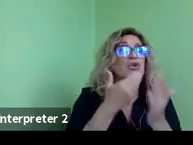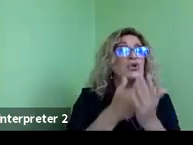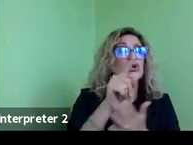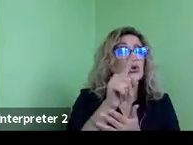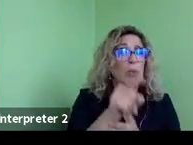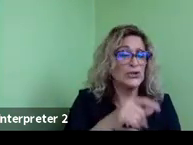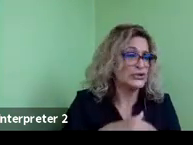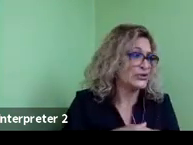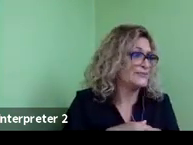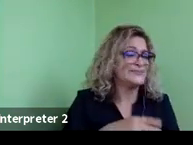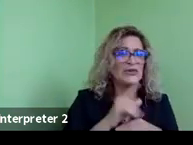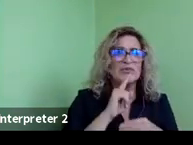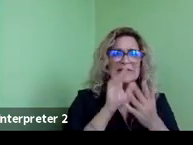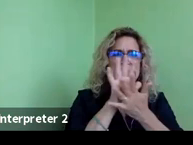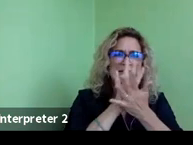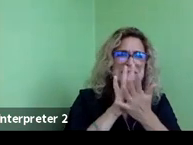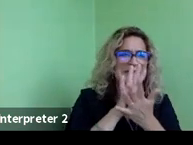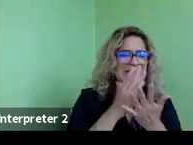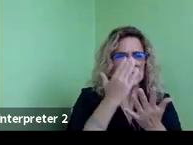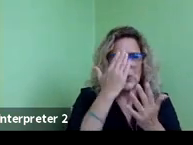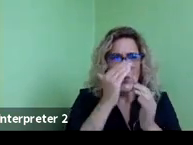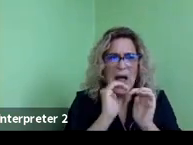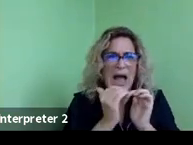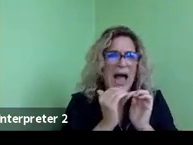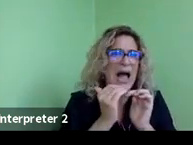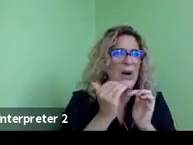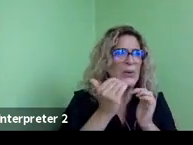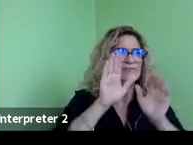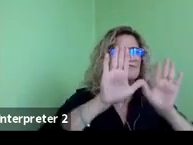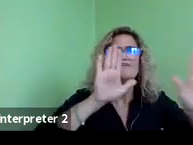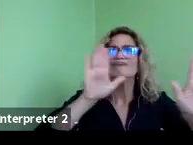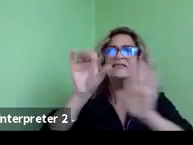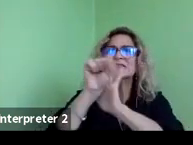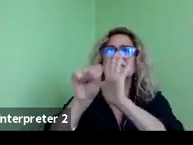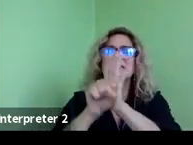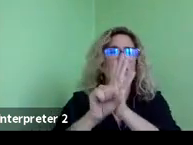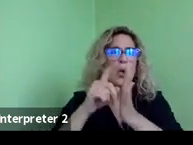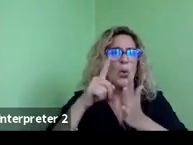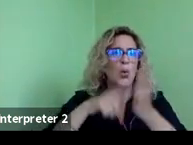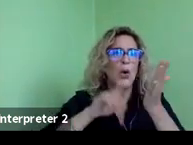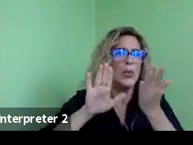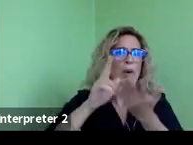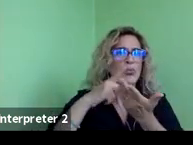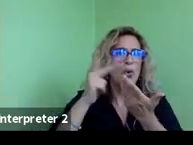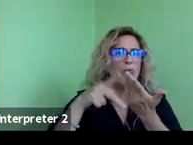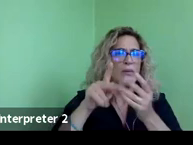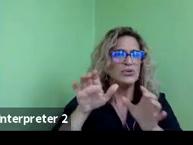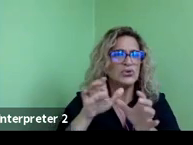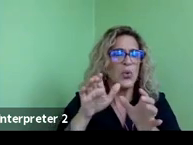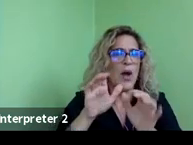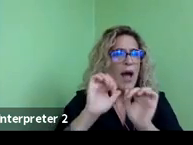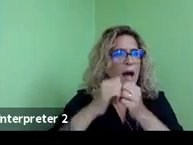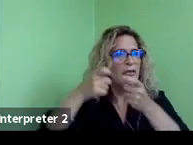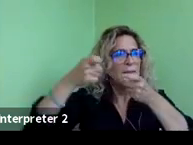disparity across the state in terms of what programs do and how they've sort of managed the